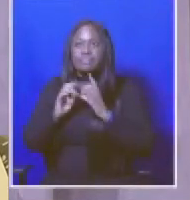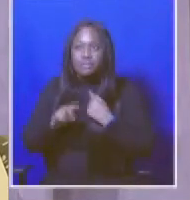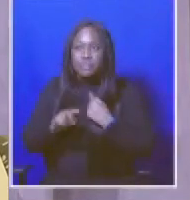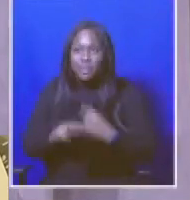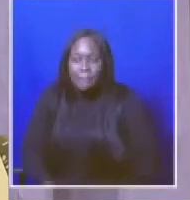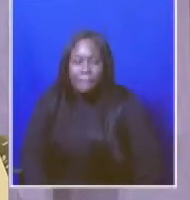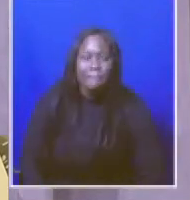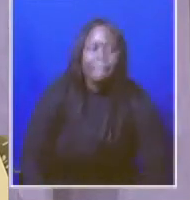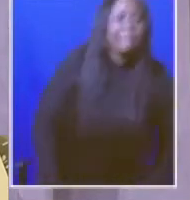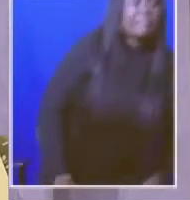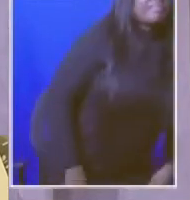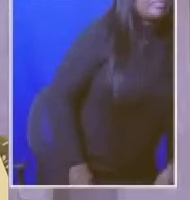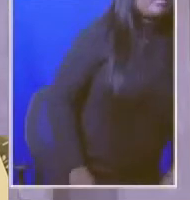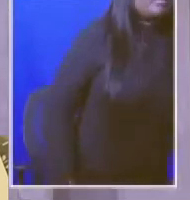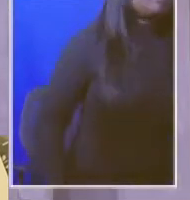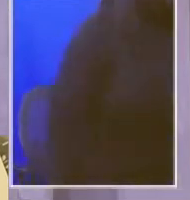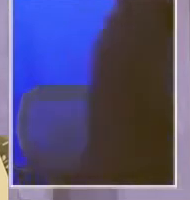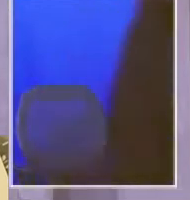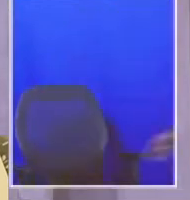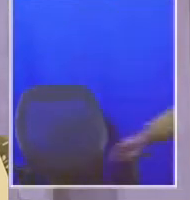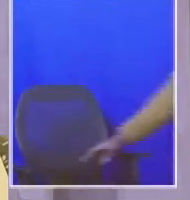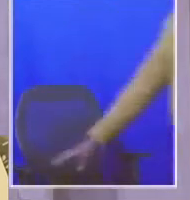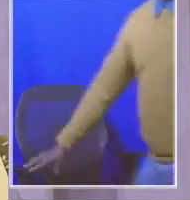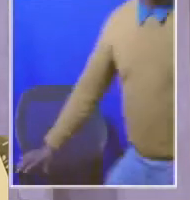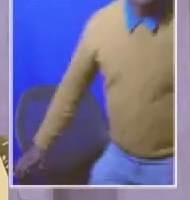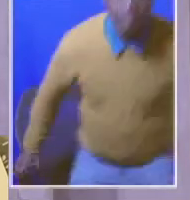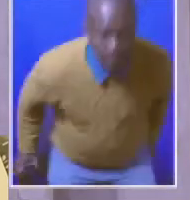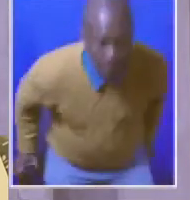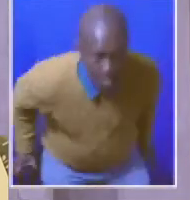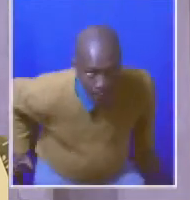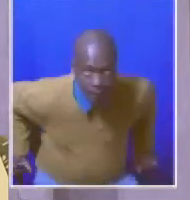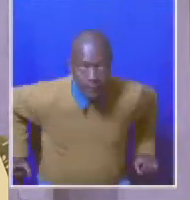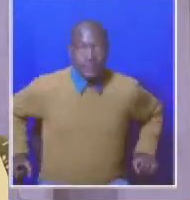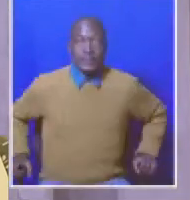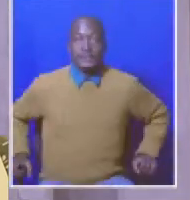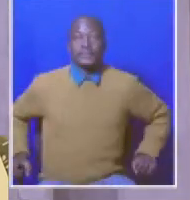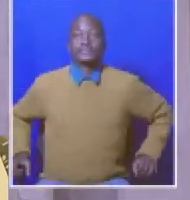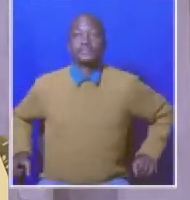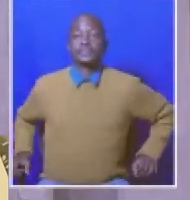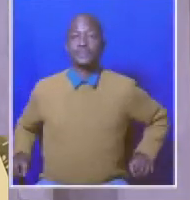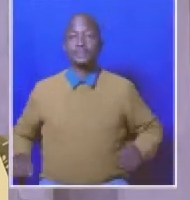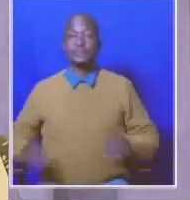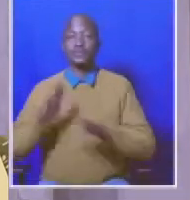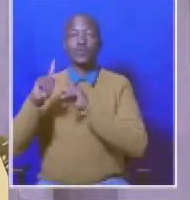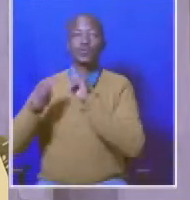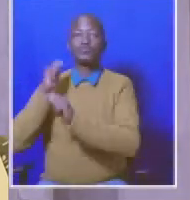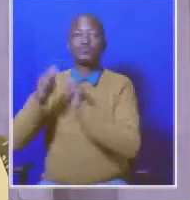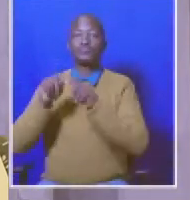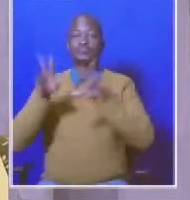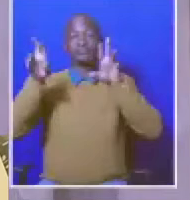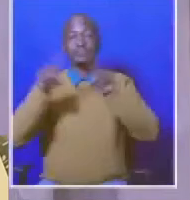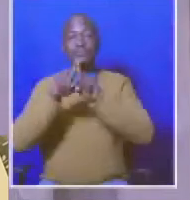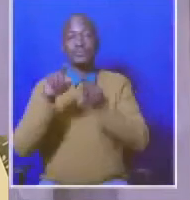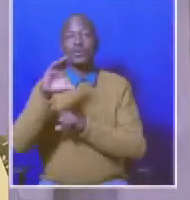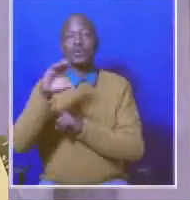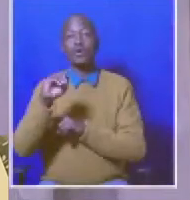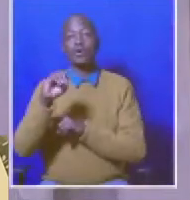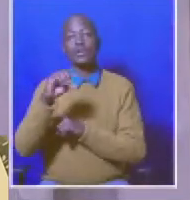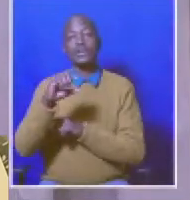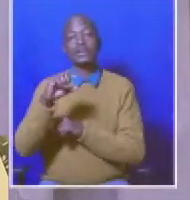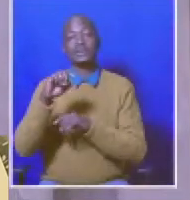Currently, the Department of Cooperative Government and Traditional Affairs, COCTAI,